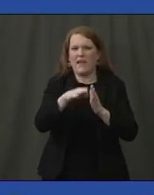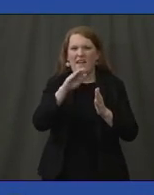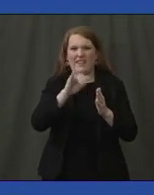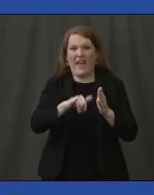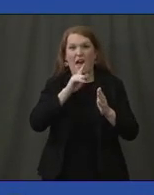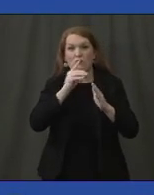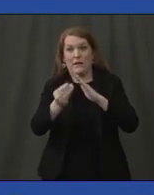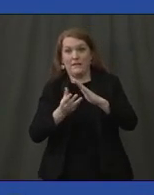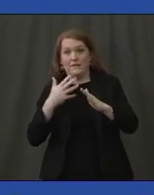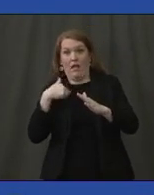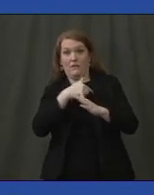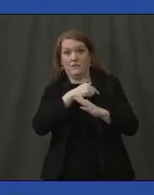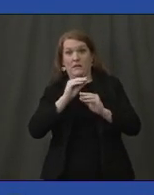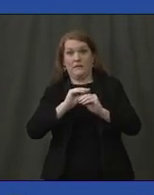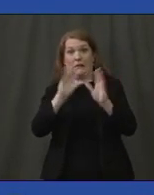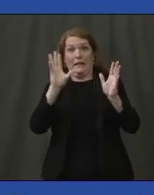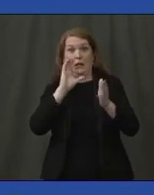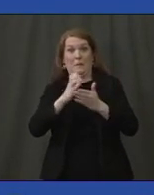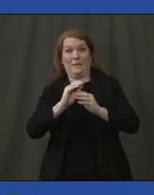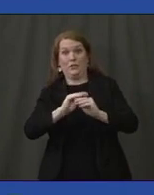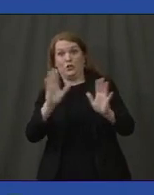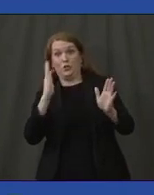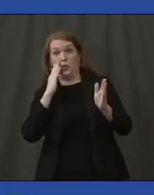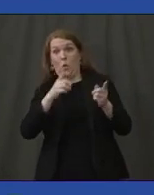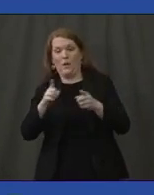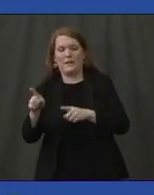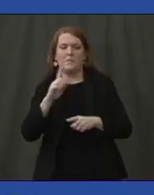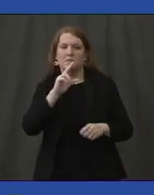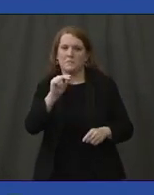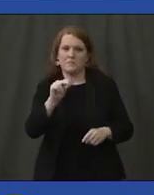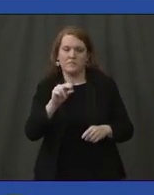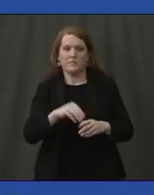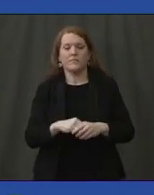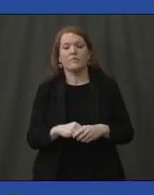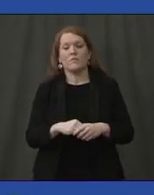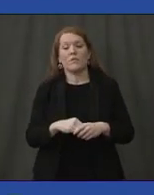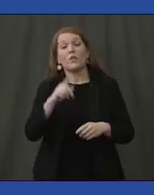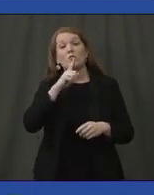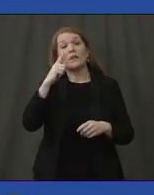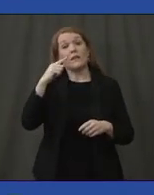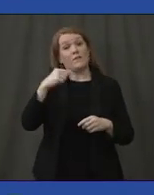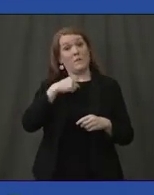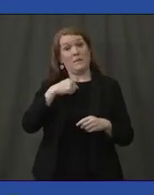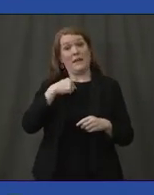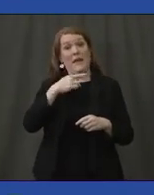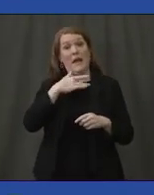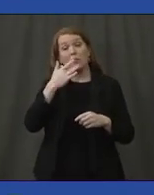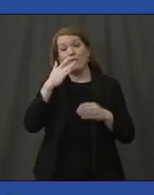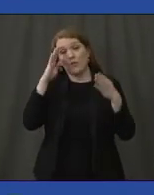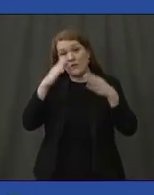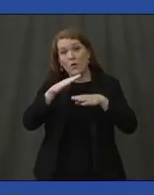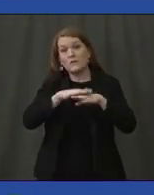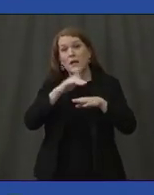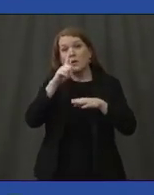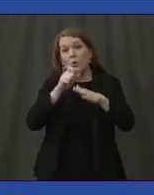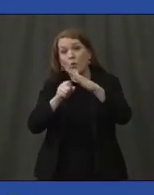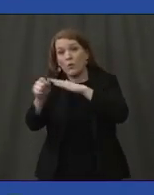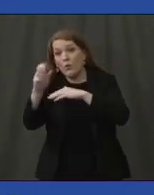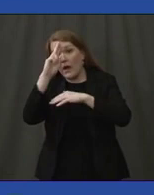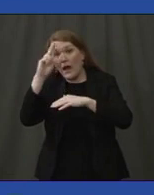what's going on. I think of real interest to me as I look at hospitalization. You see 79